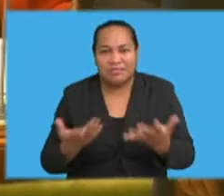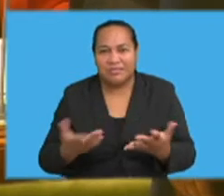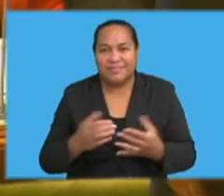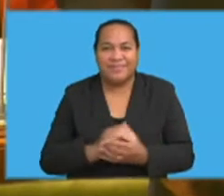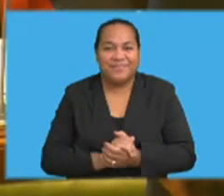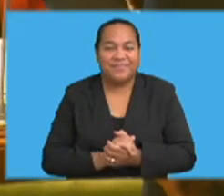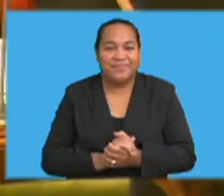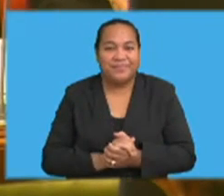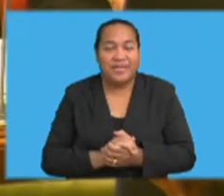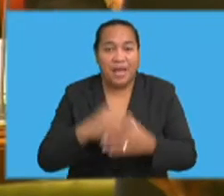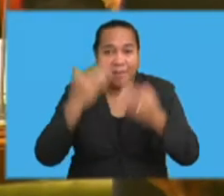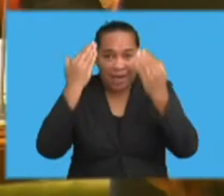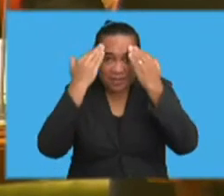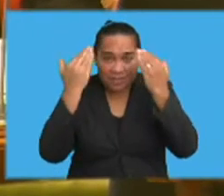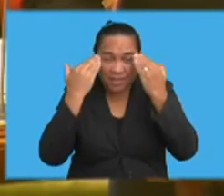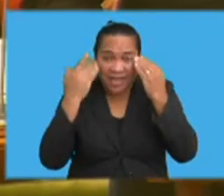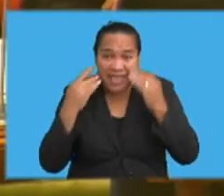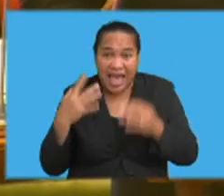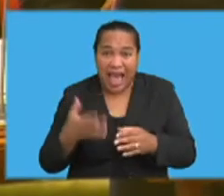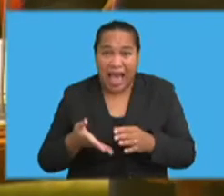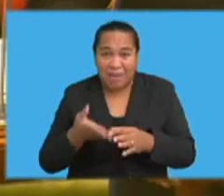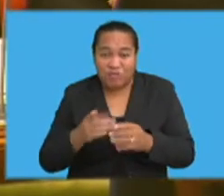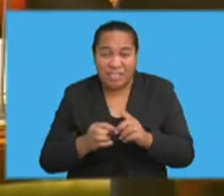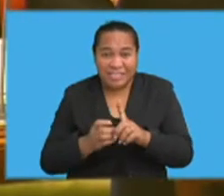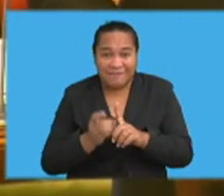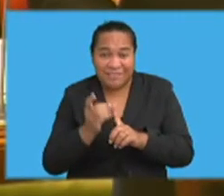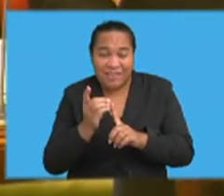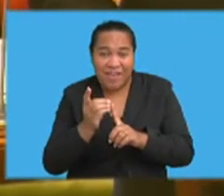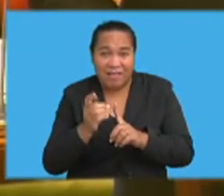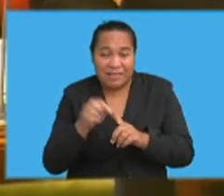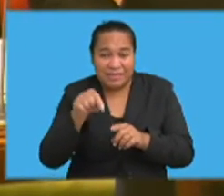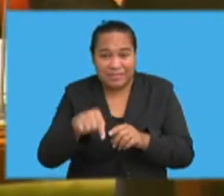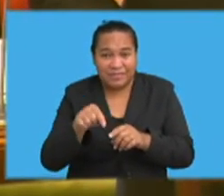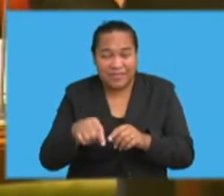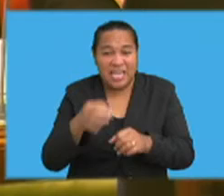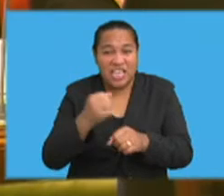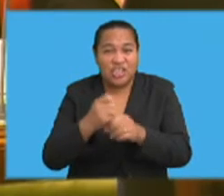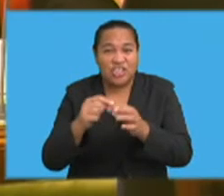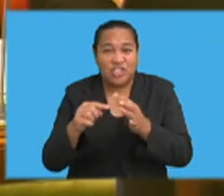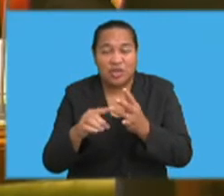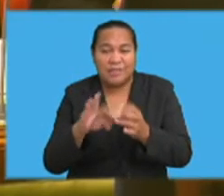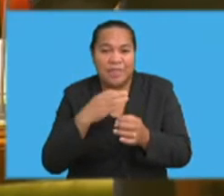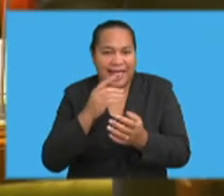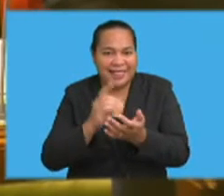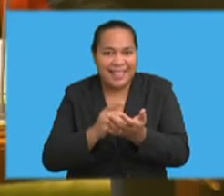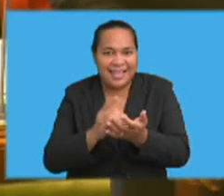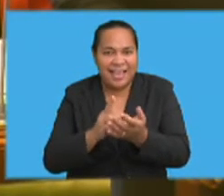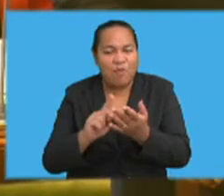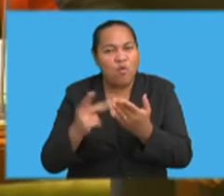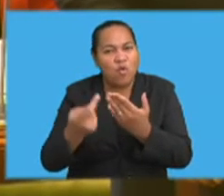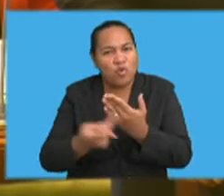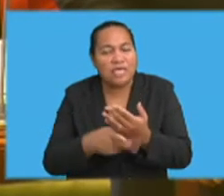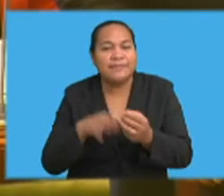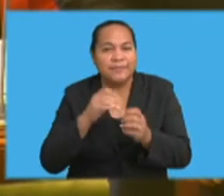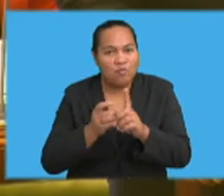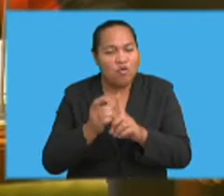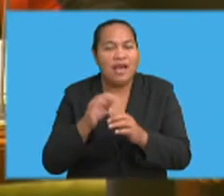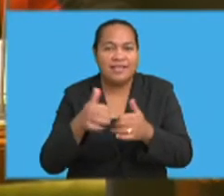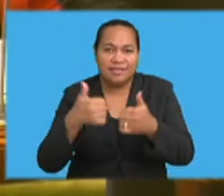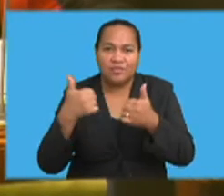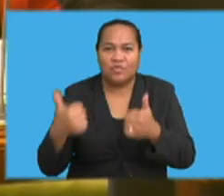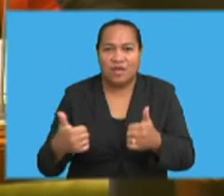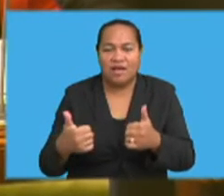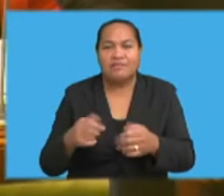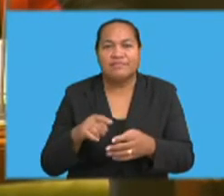Speaker, the upgrading of Fiji's geodetic datum project is also progressing well,